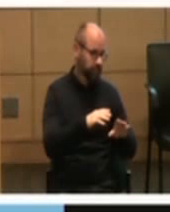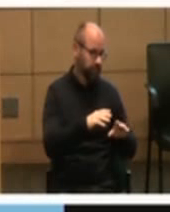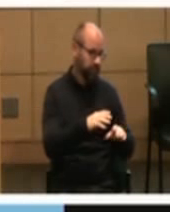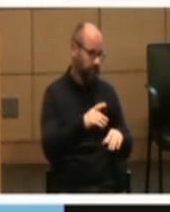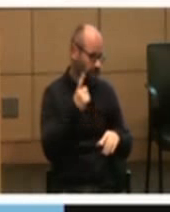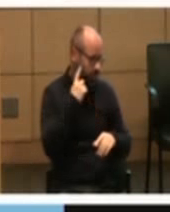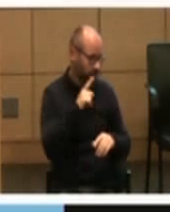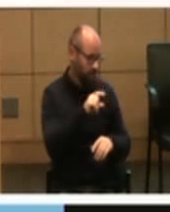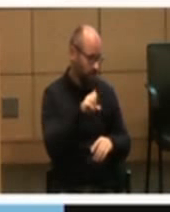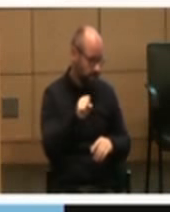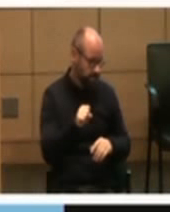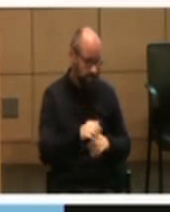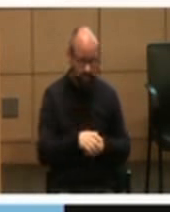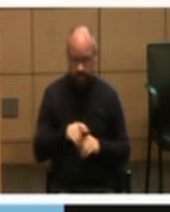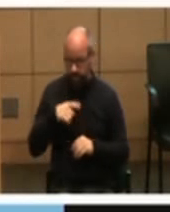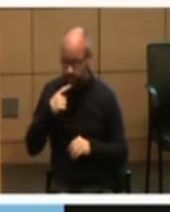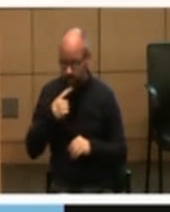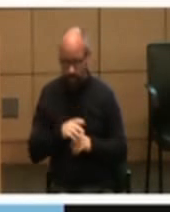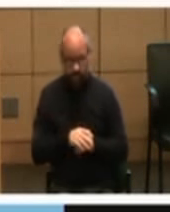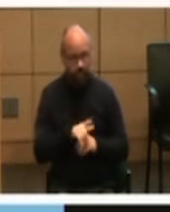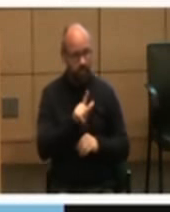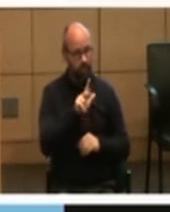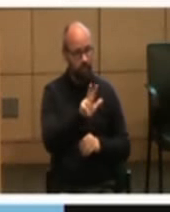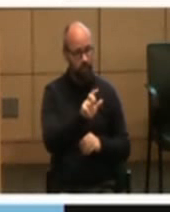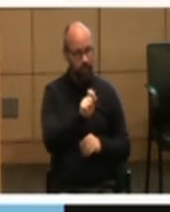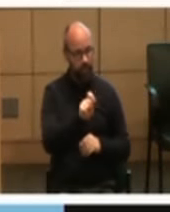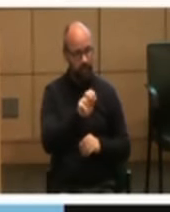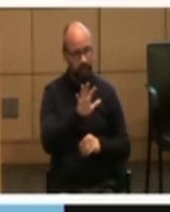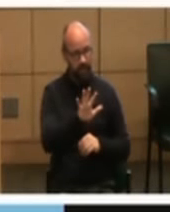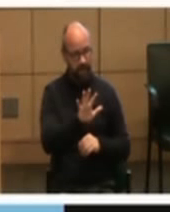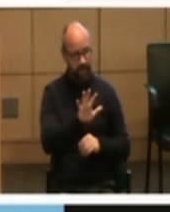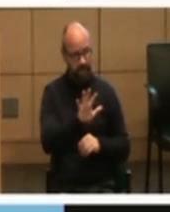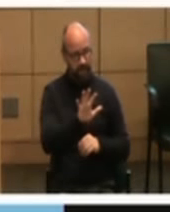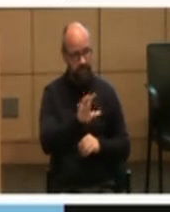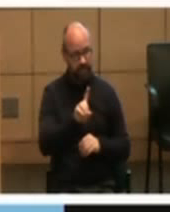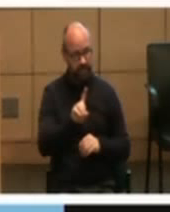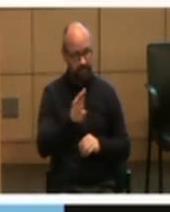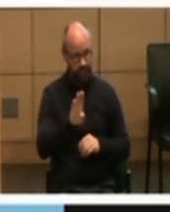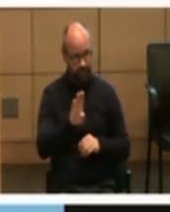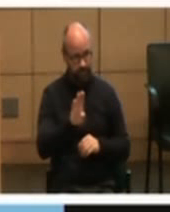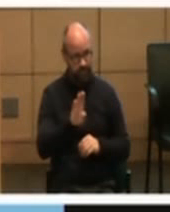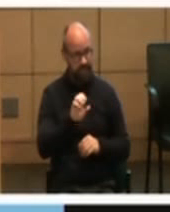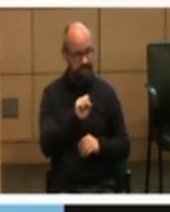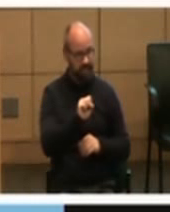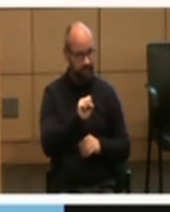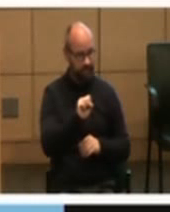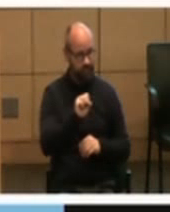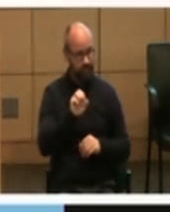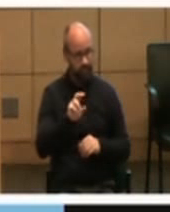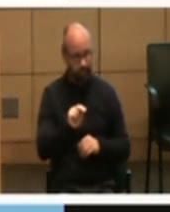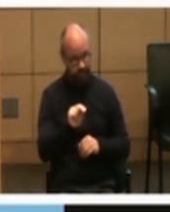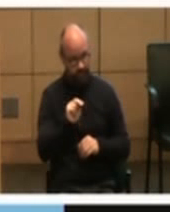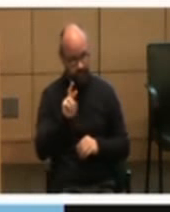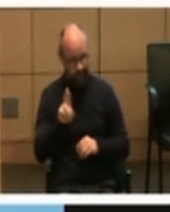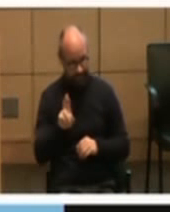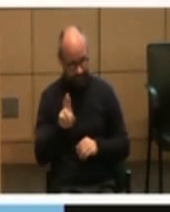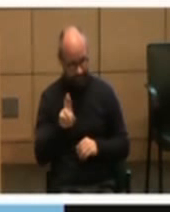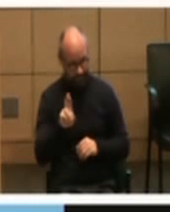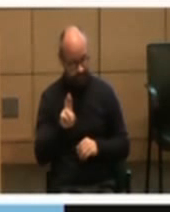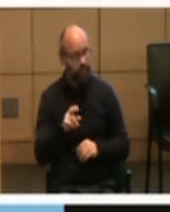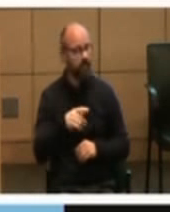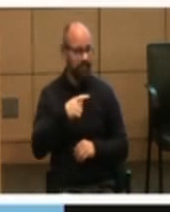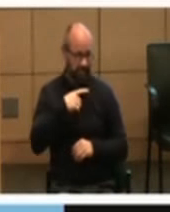is 3.5 decibels signal to noise ratio. So the children with hearing loss are needing it 3.5